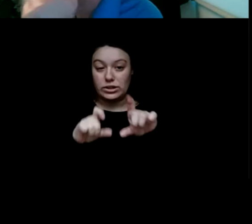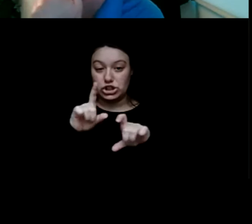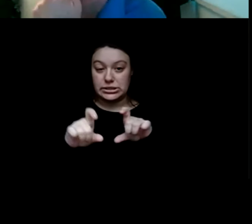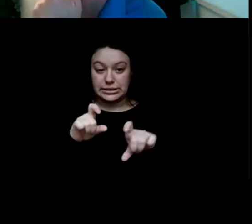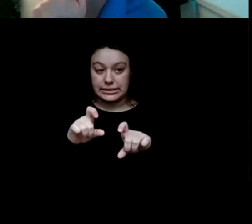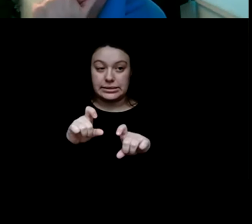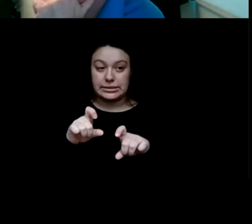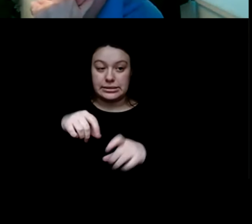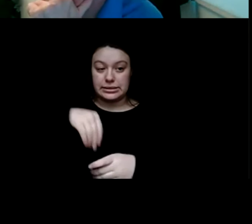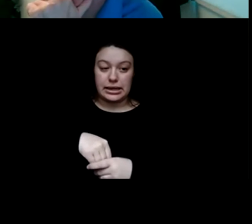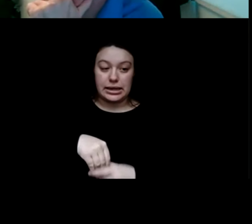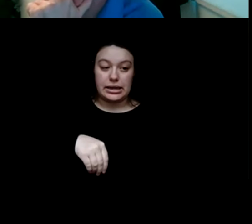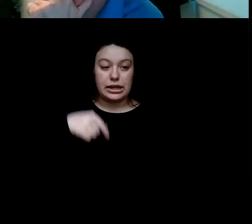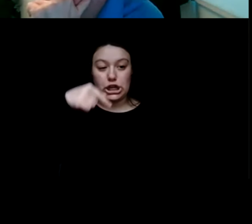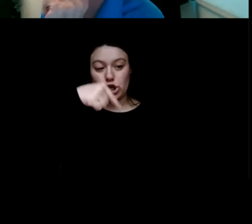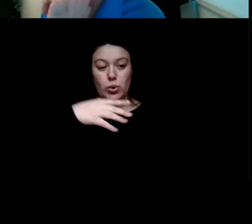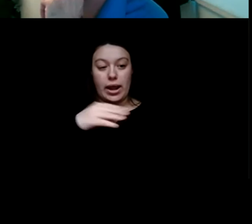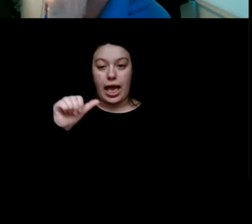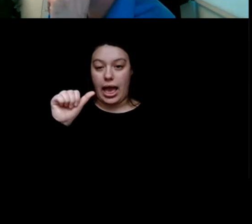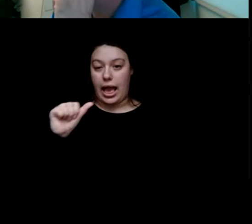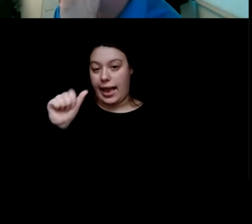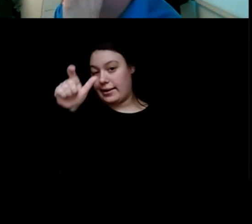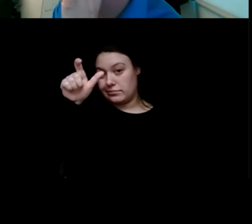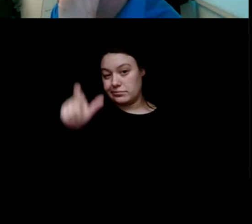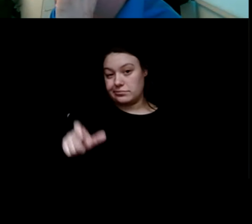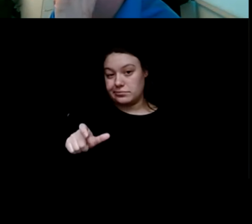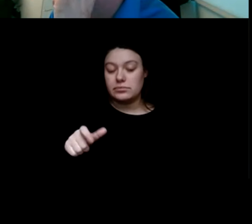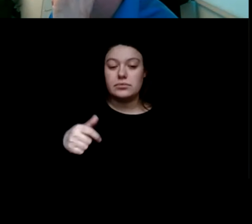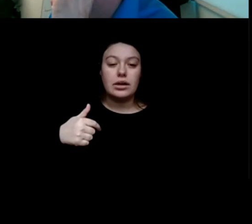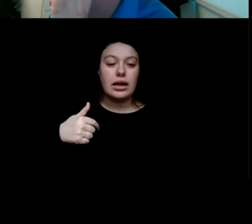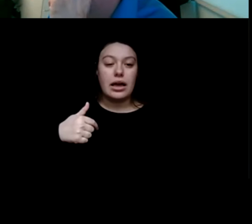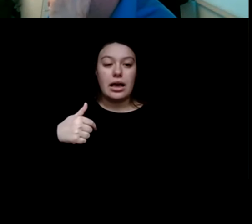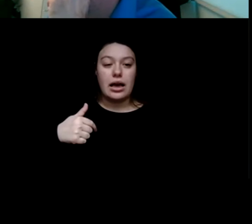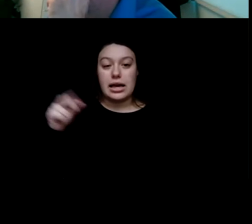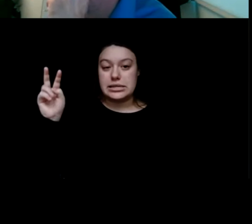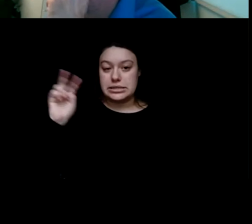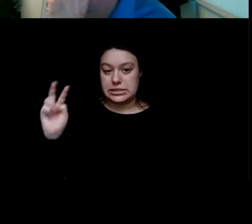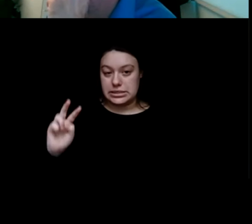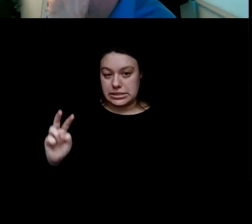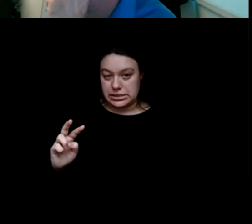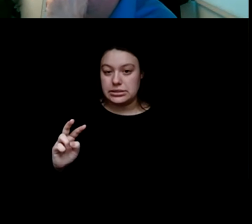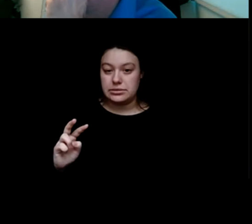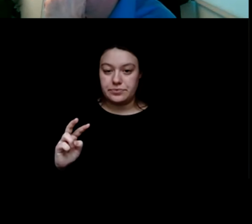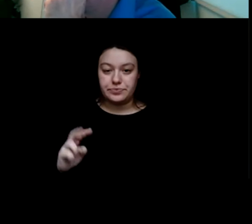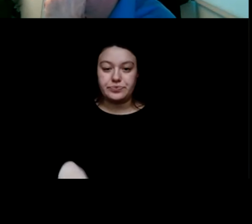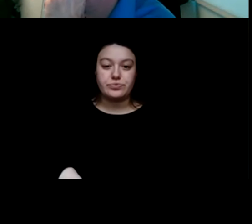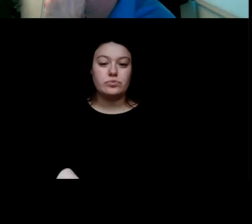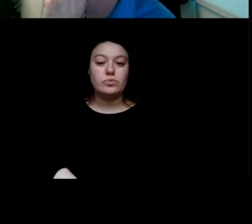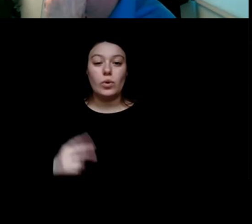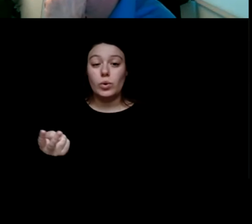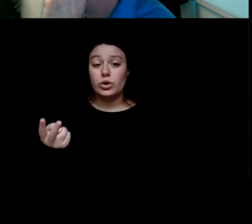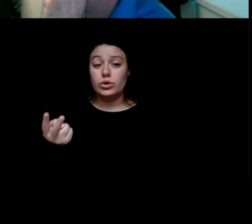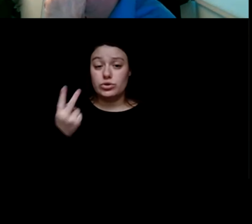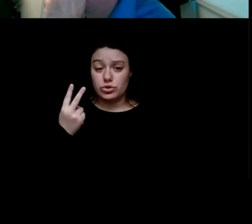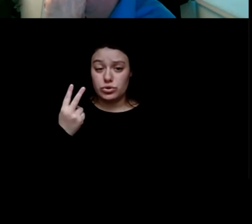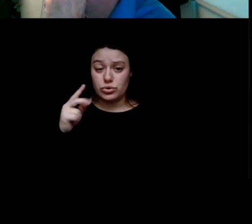I'll start just because I've had a chance to look at them, and then we'll go with others. So 2 of the questions really focus